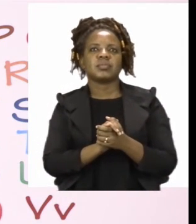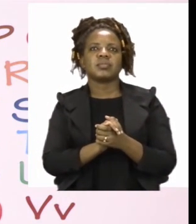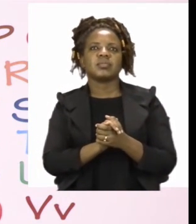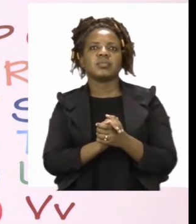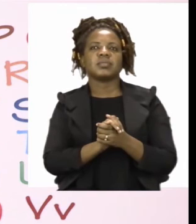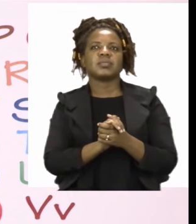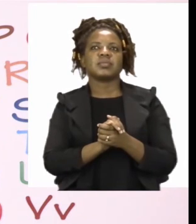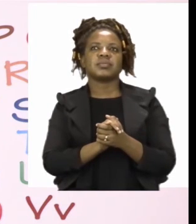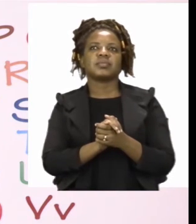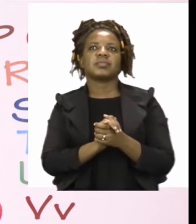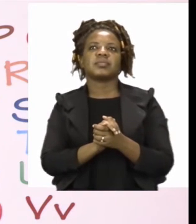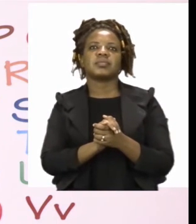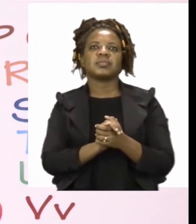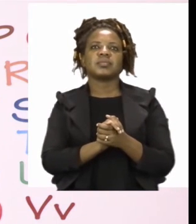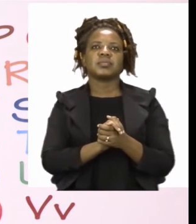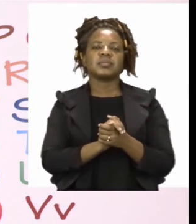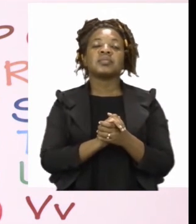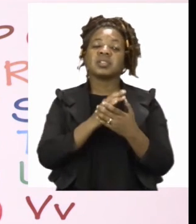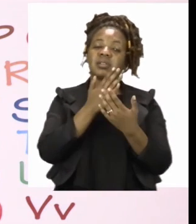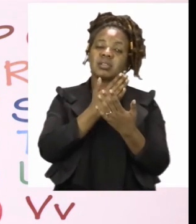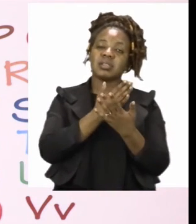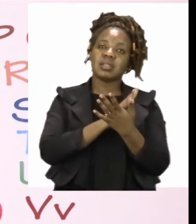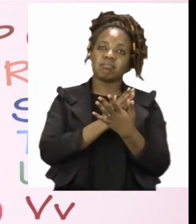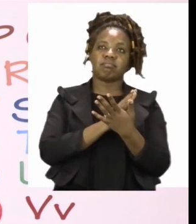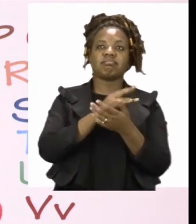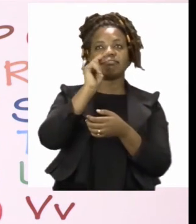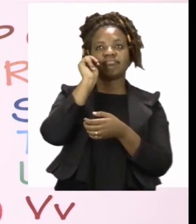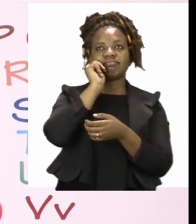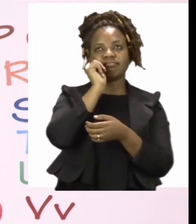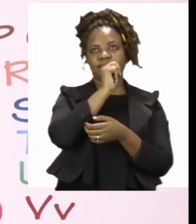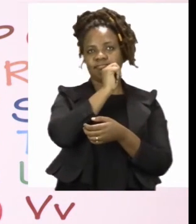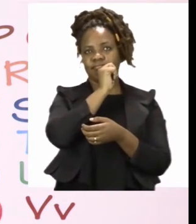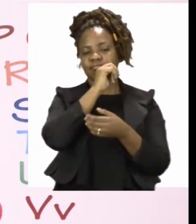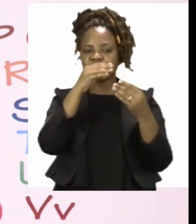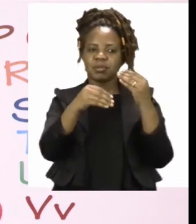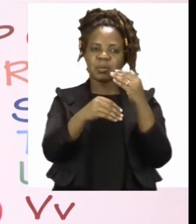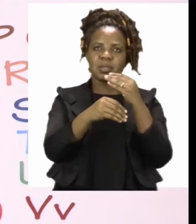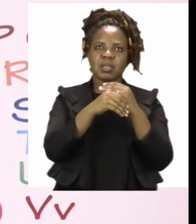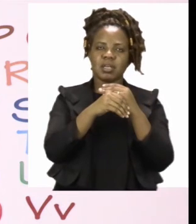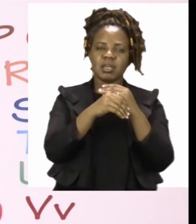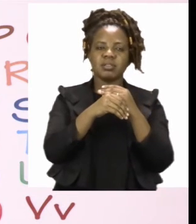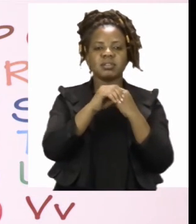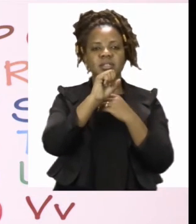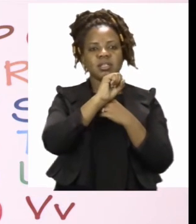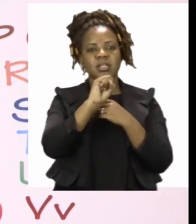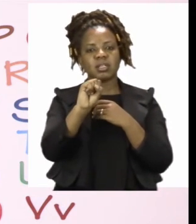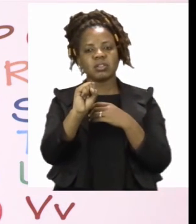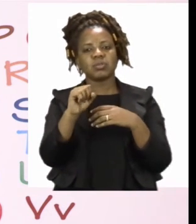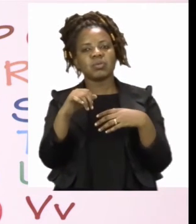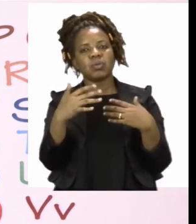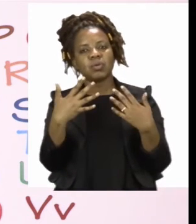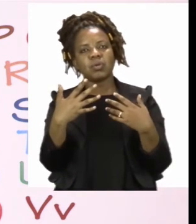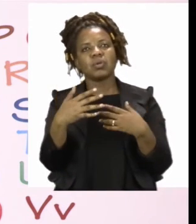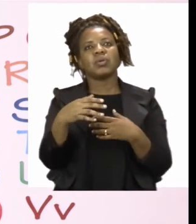where we say we add s or es the irregular noun has